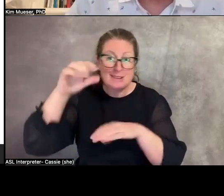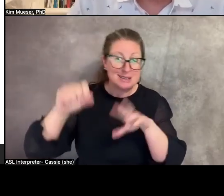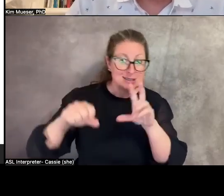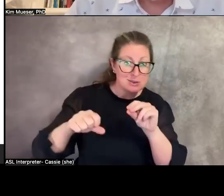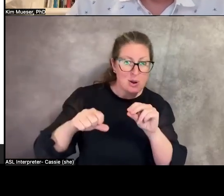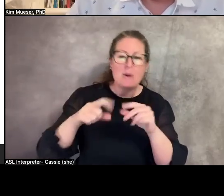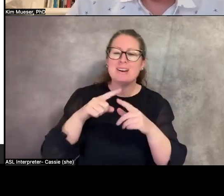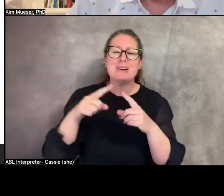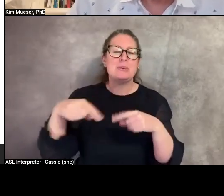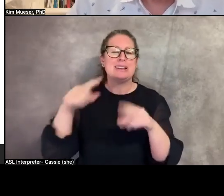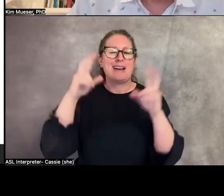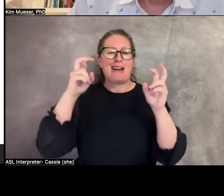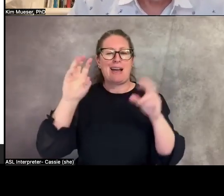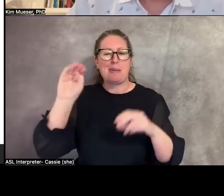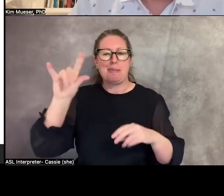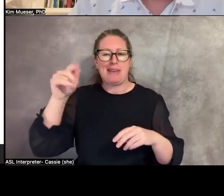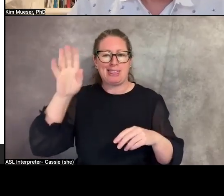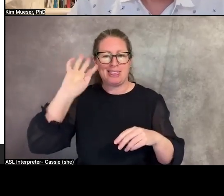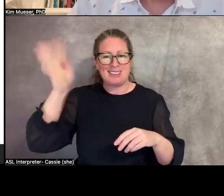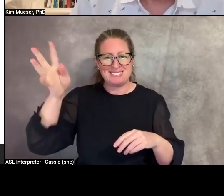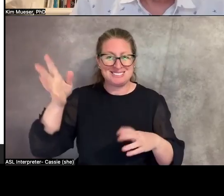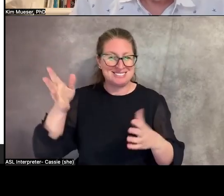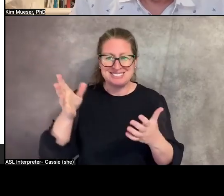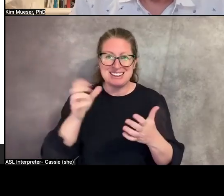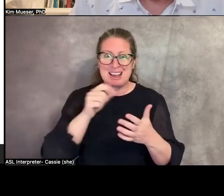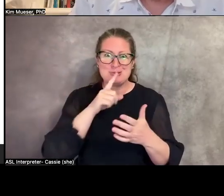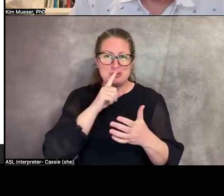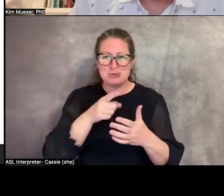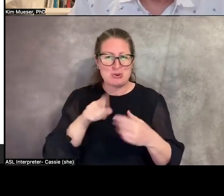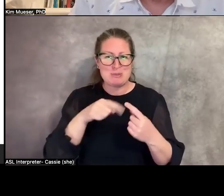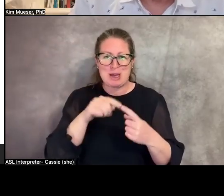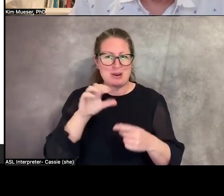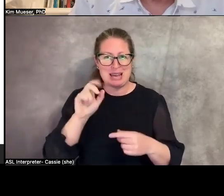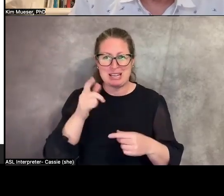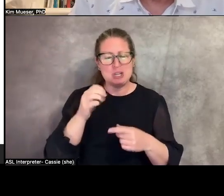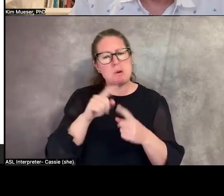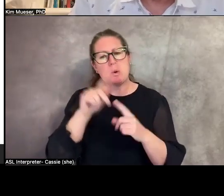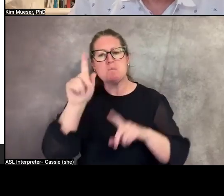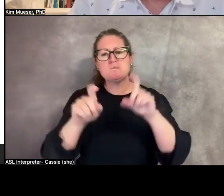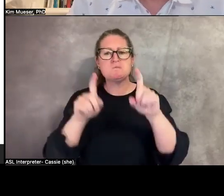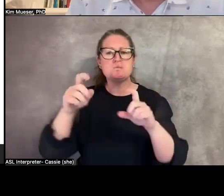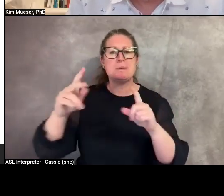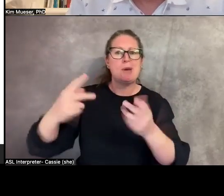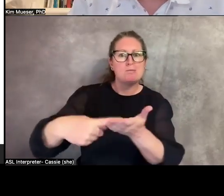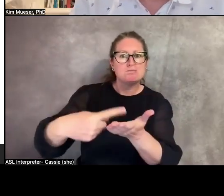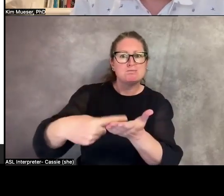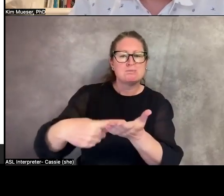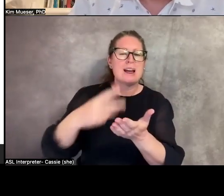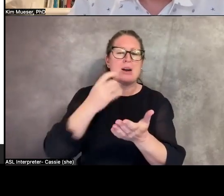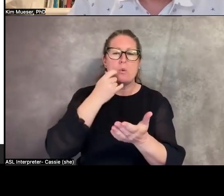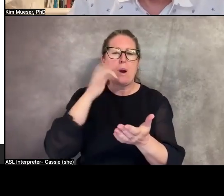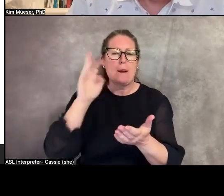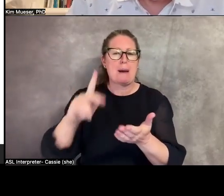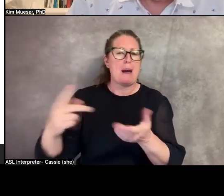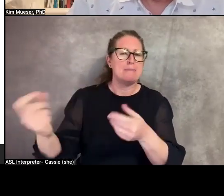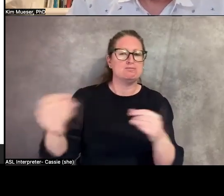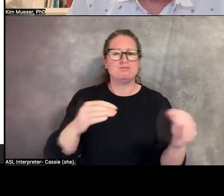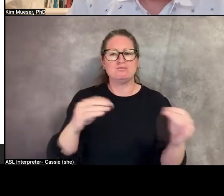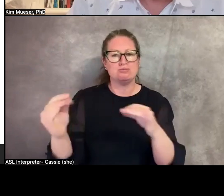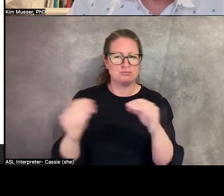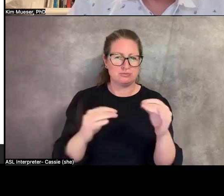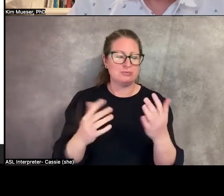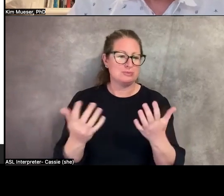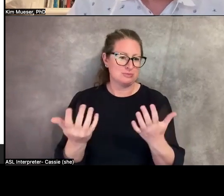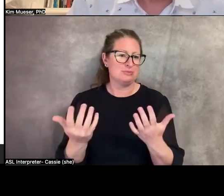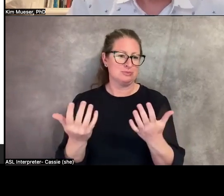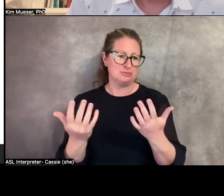common myths that people have about aging. It is a kind of a warm-up discussion, in part